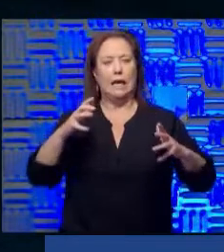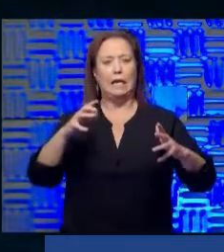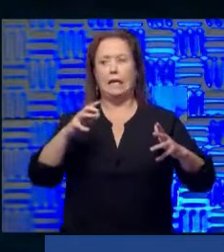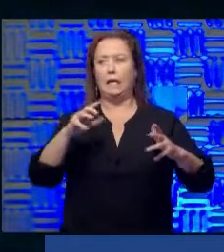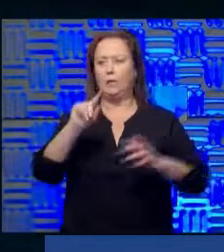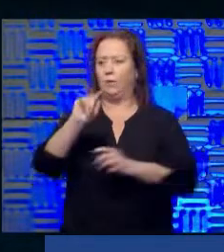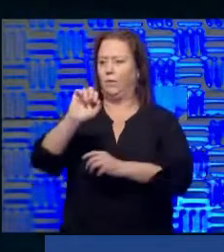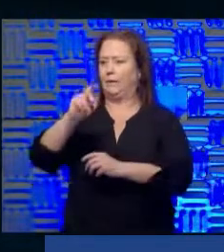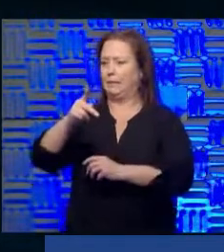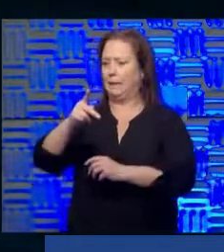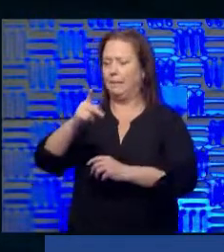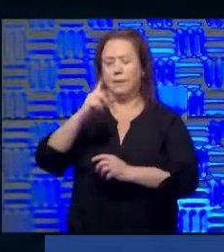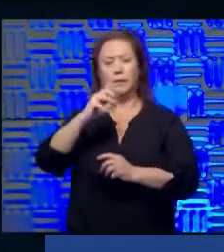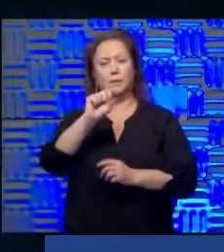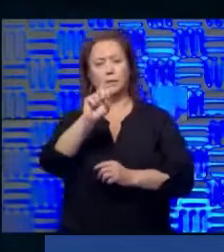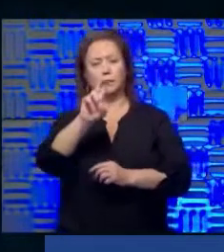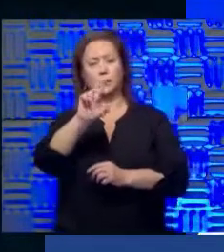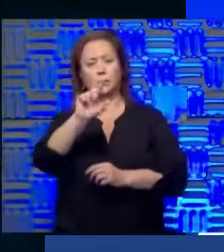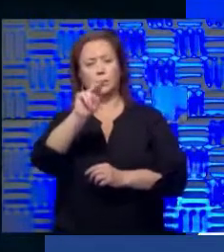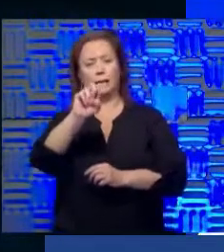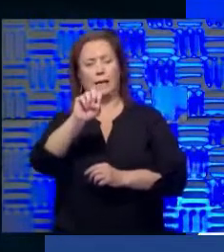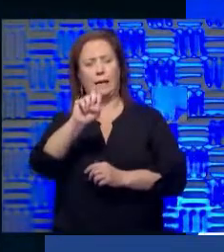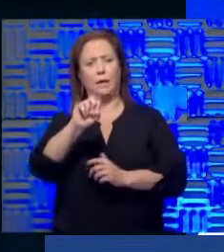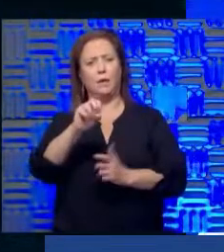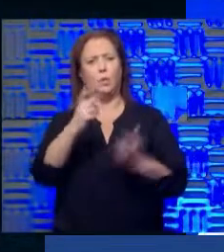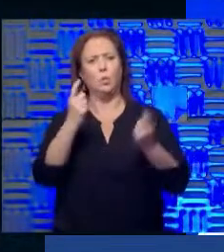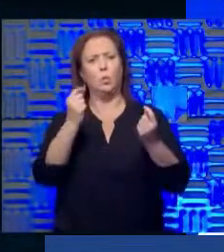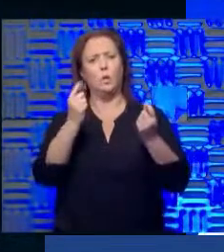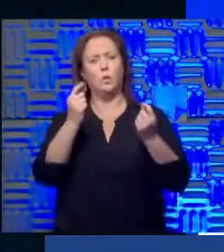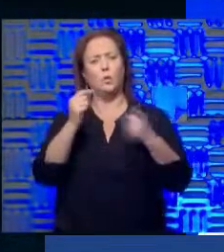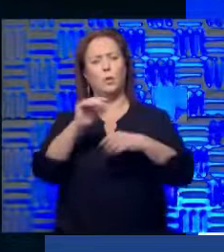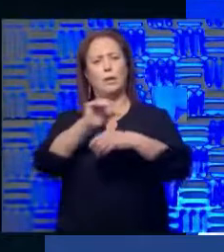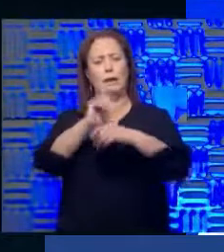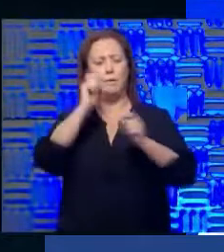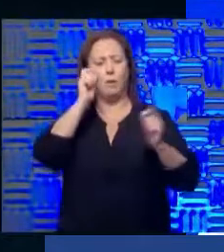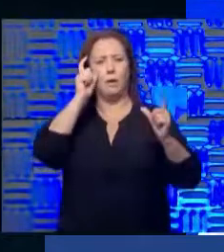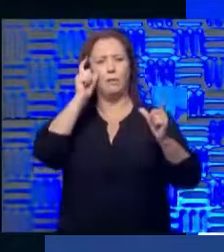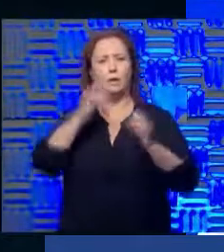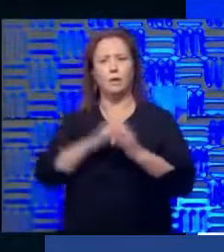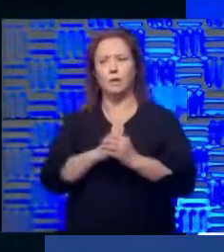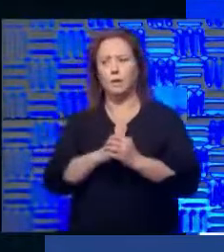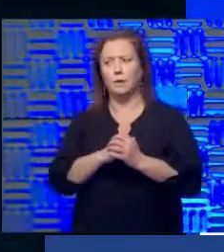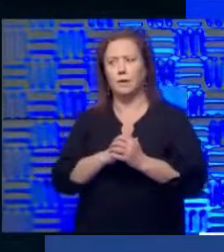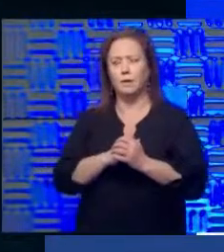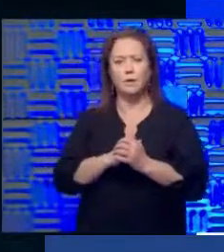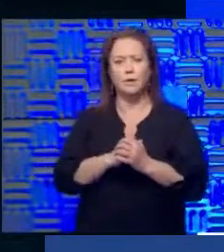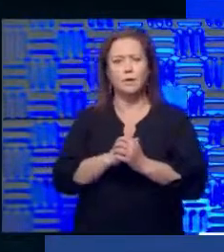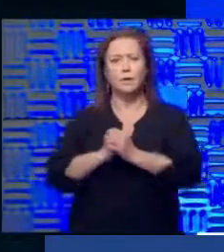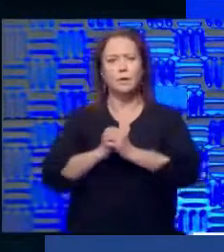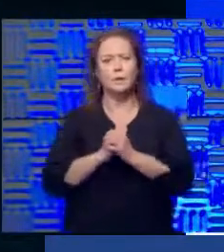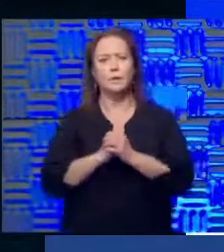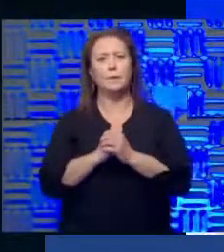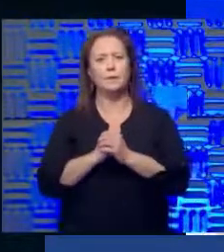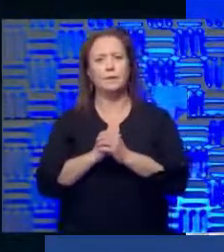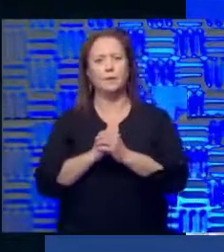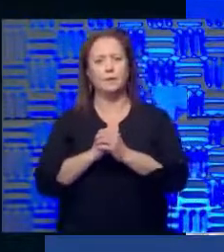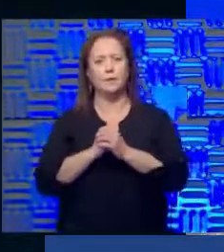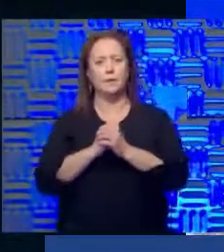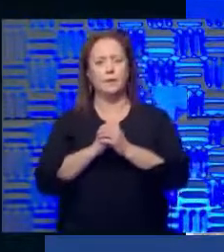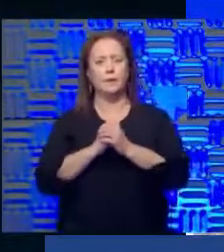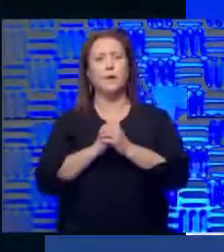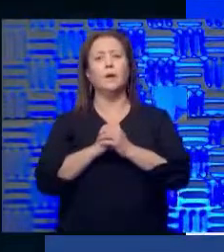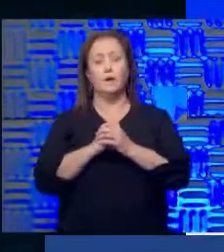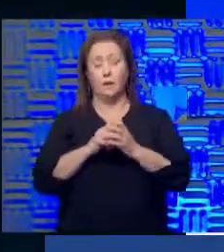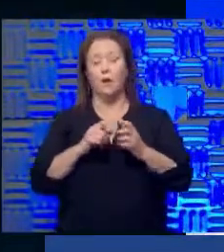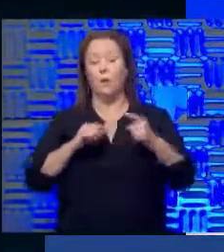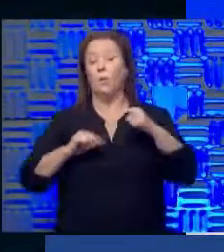man, that's a good one, Suzanne. What are you telling? What should we do? And Greg, after that, we'll see what you guys think. So backing up